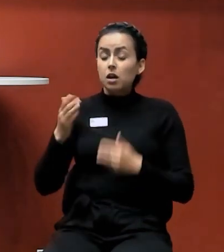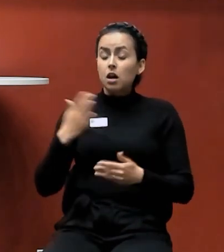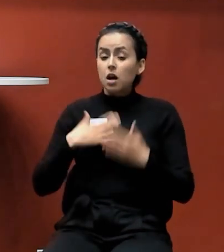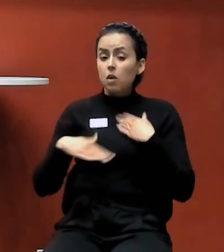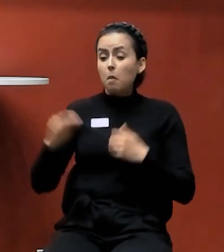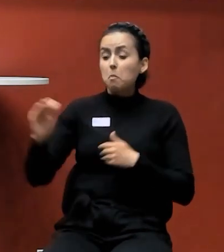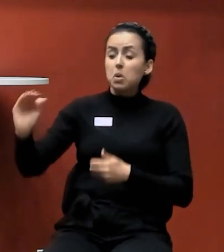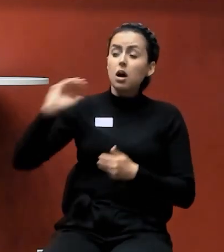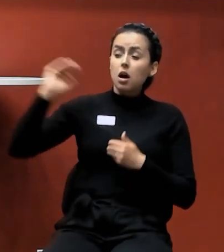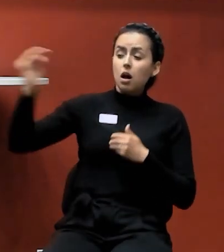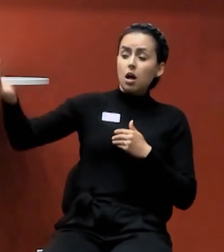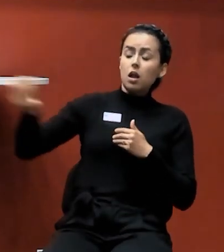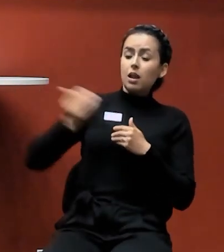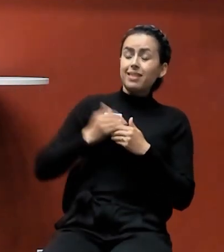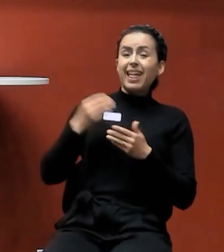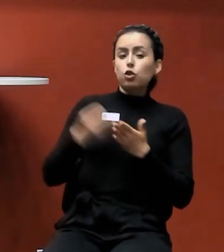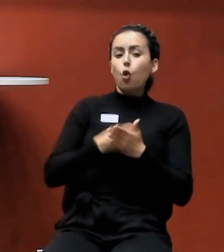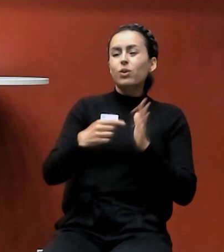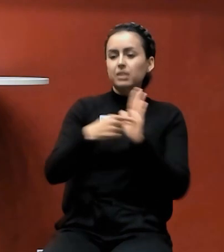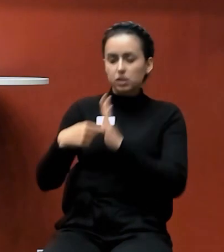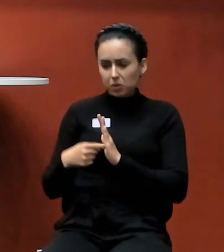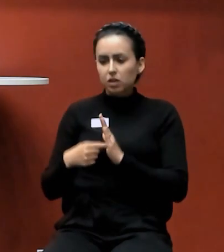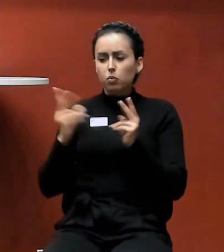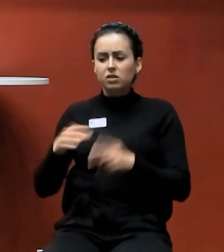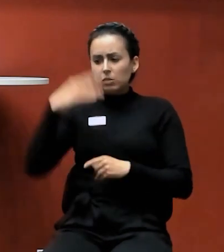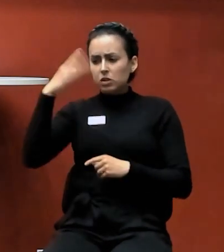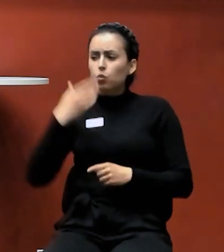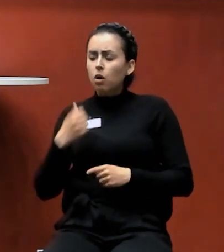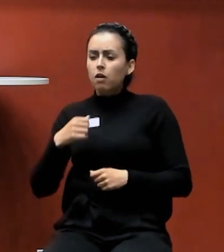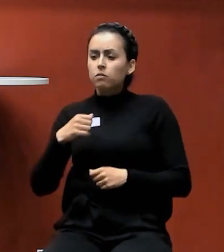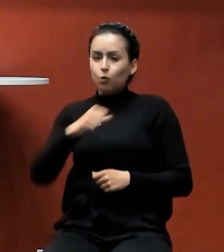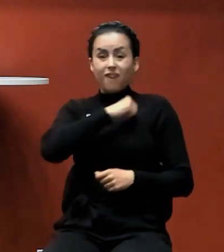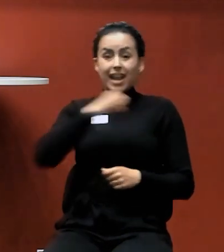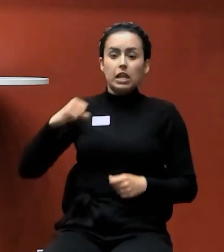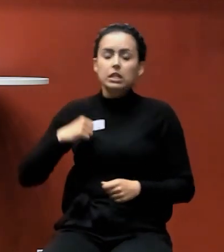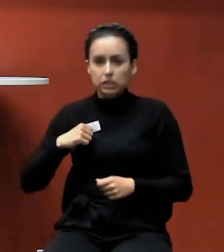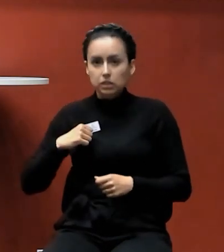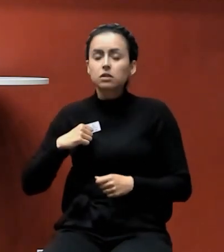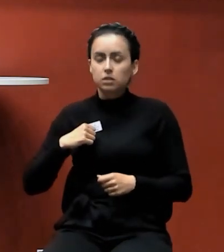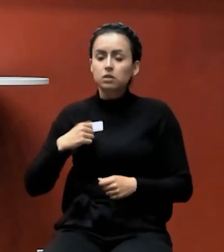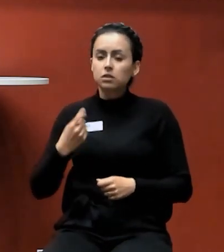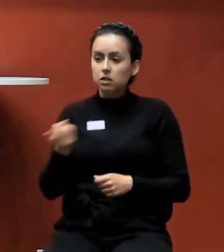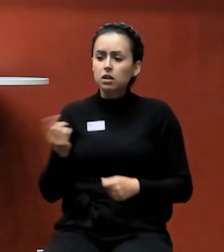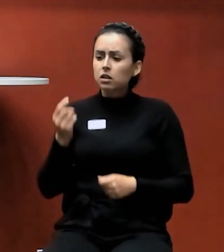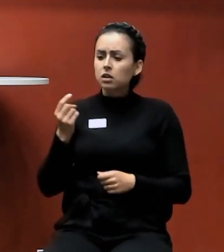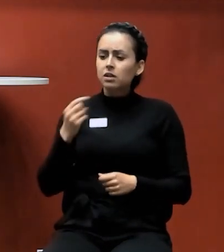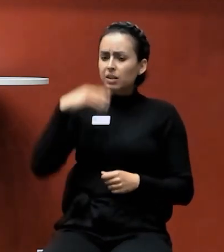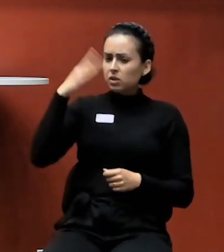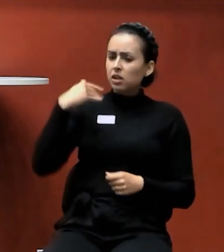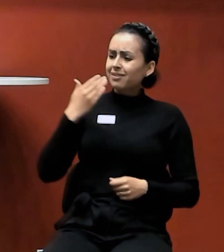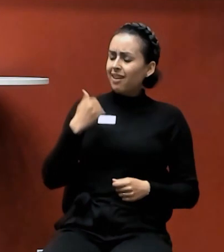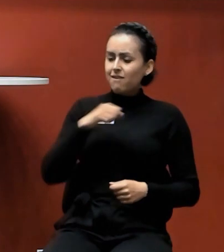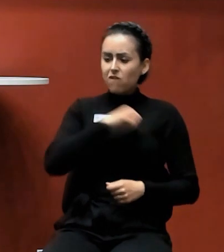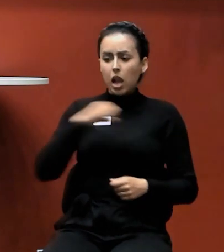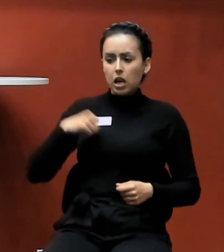like people in power and people who are marginalized. How do you get people in power interested